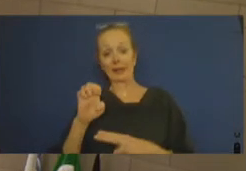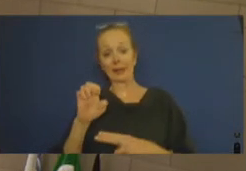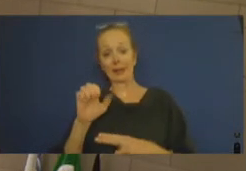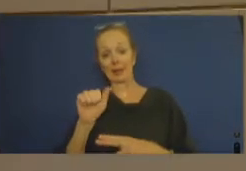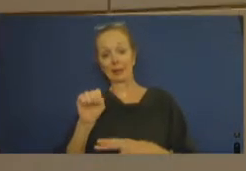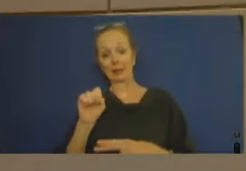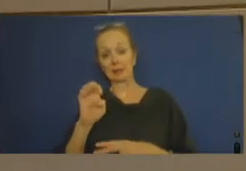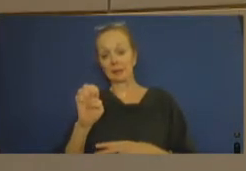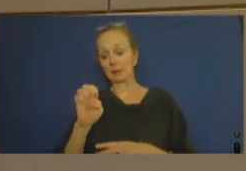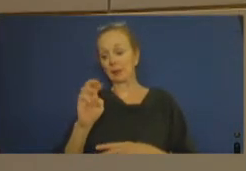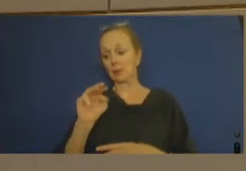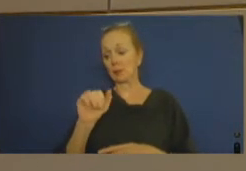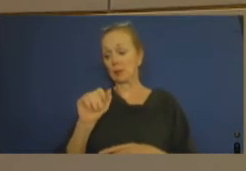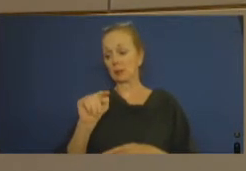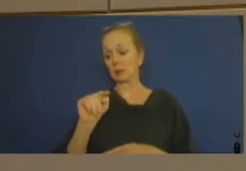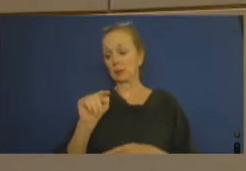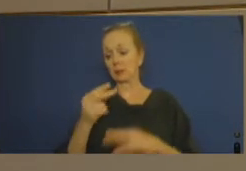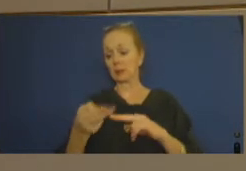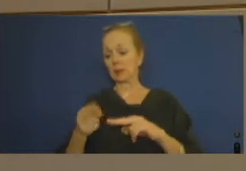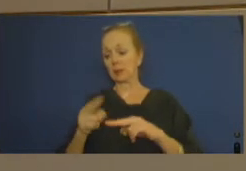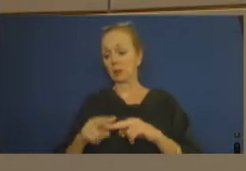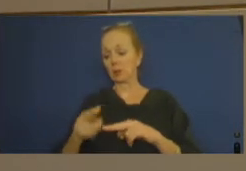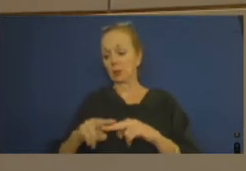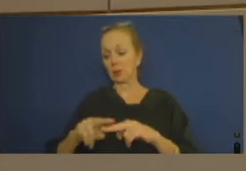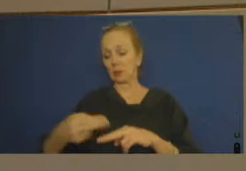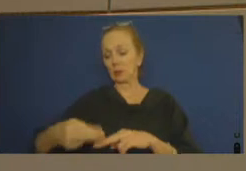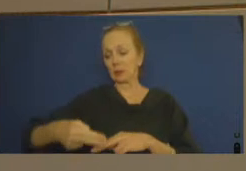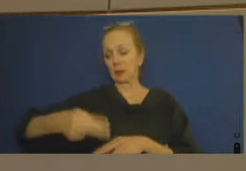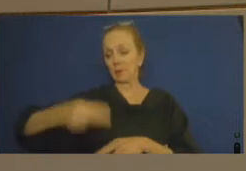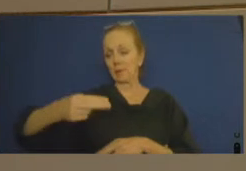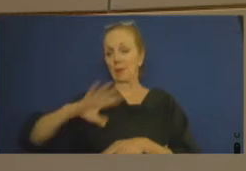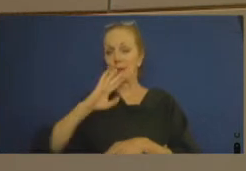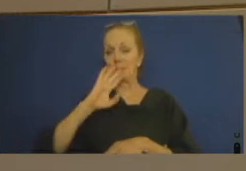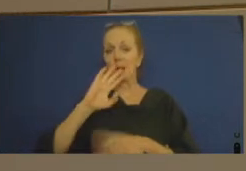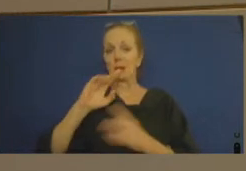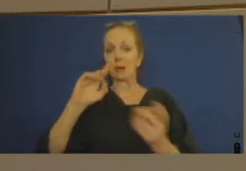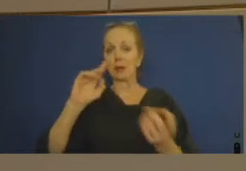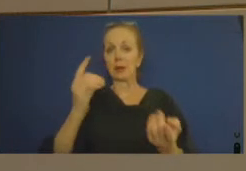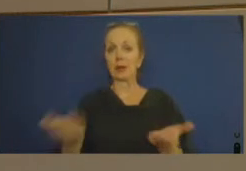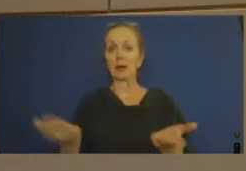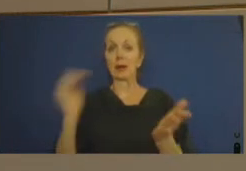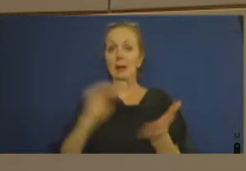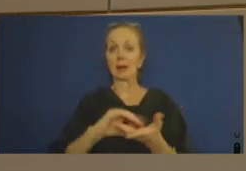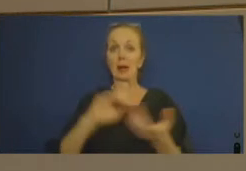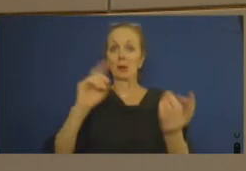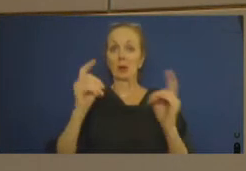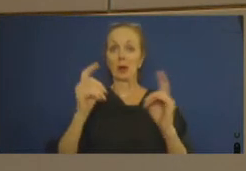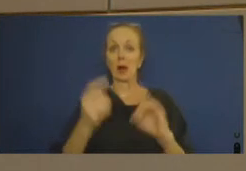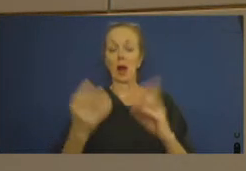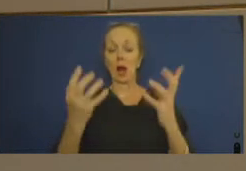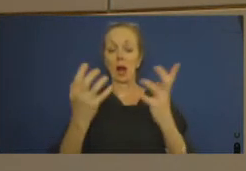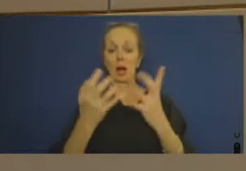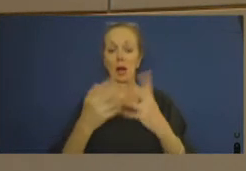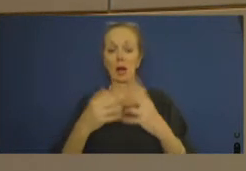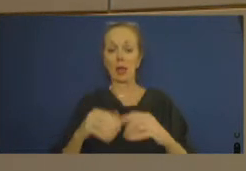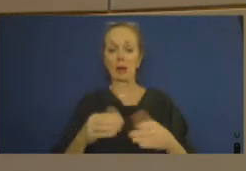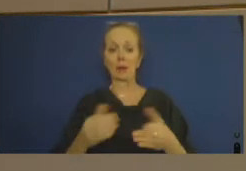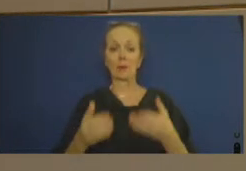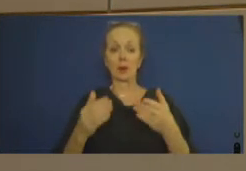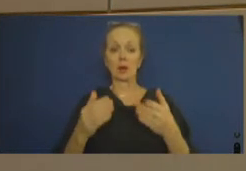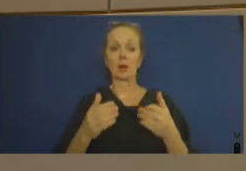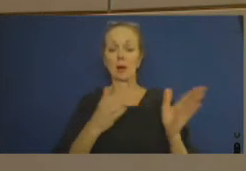increasing the height, and then they also mentioned realignment. So initially was the proposal or the